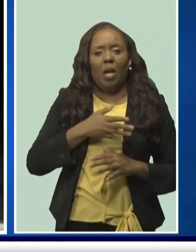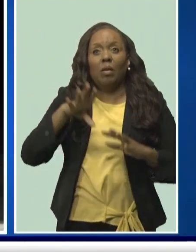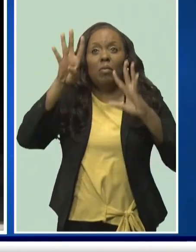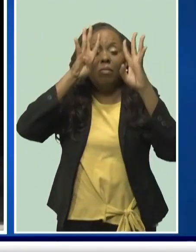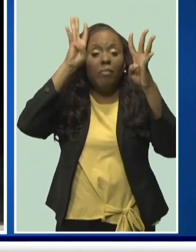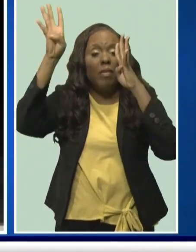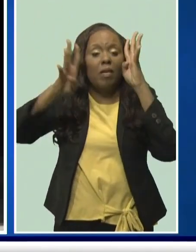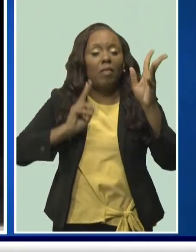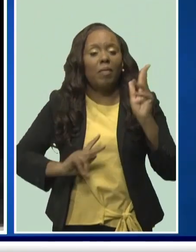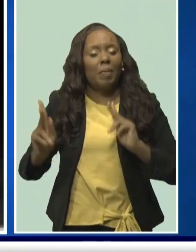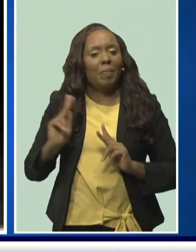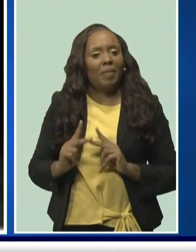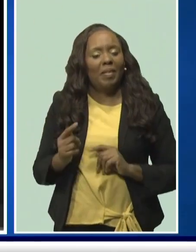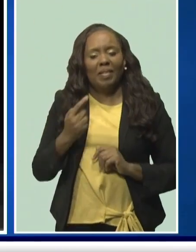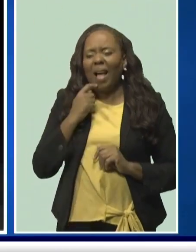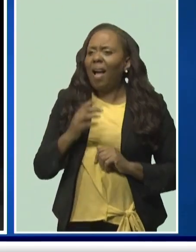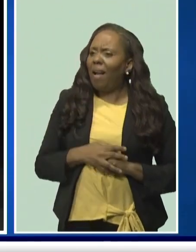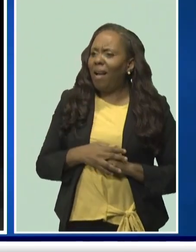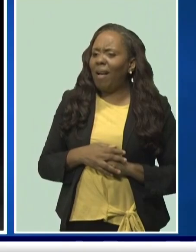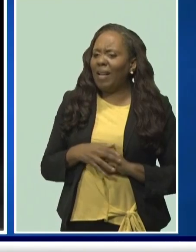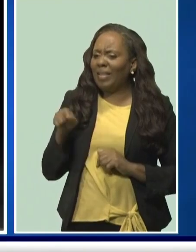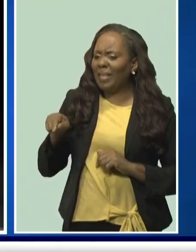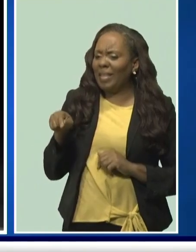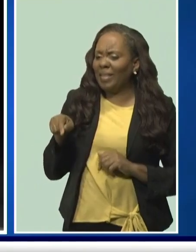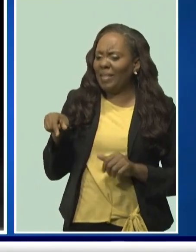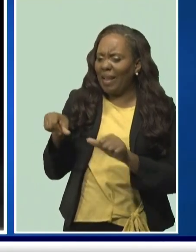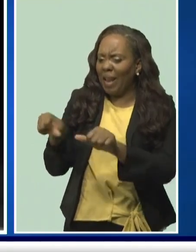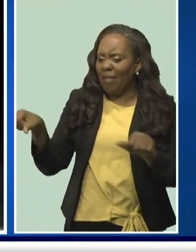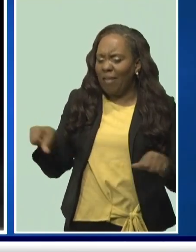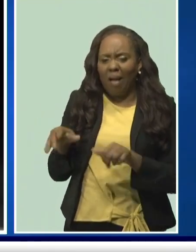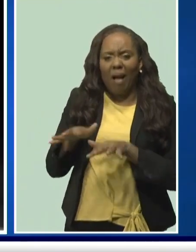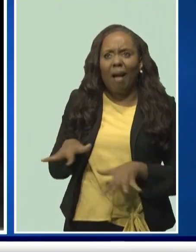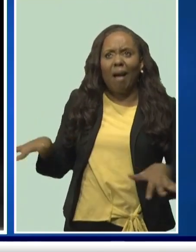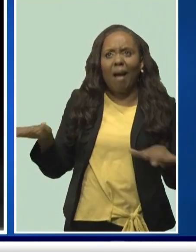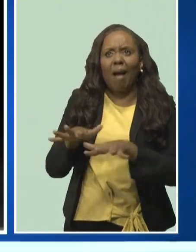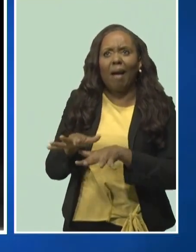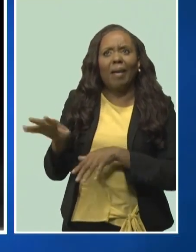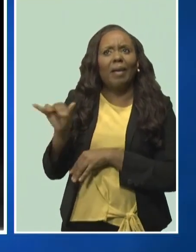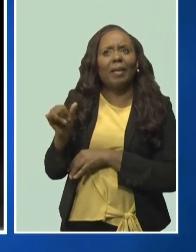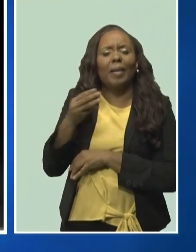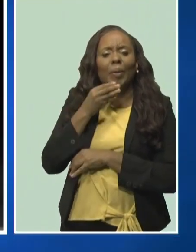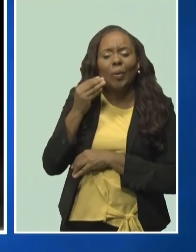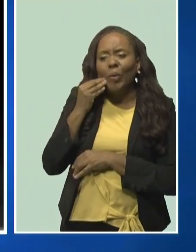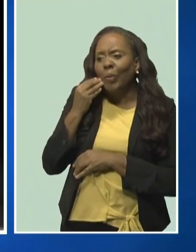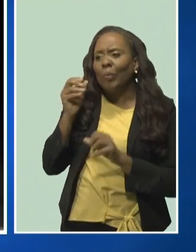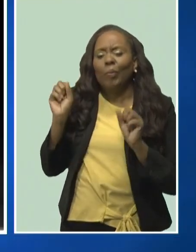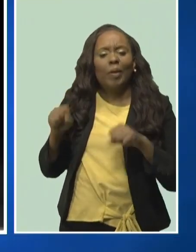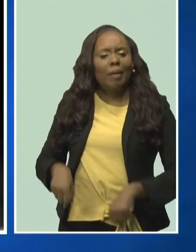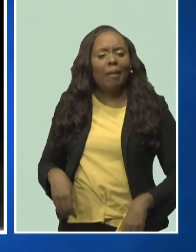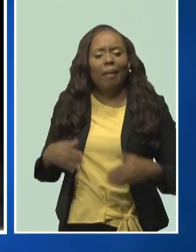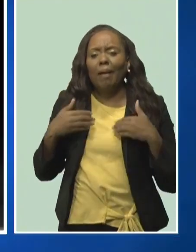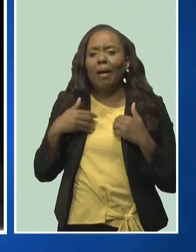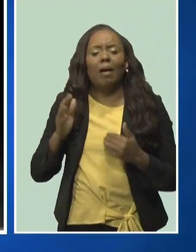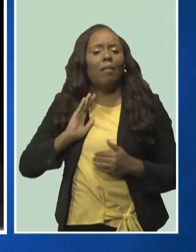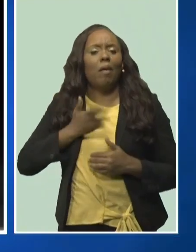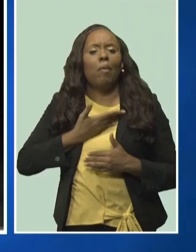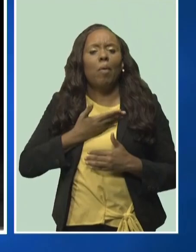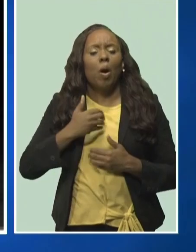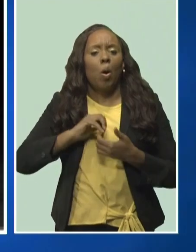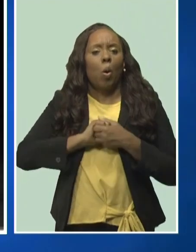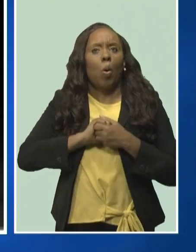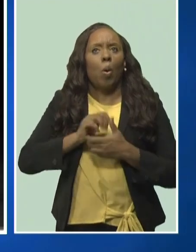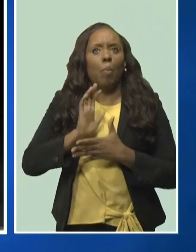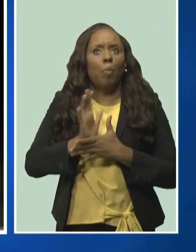home. I have this as a space where they can come, launch their movies, or even have a special